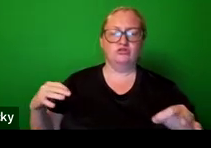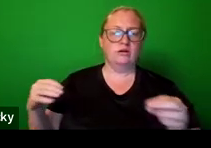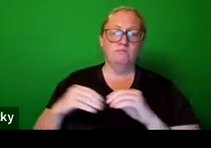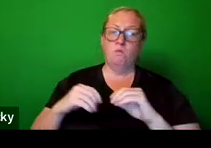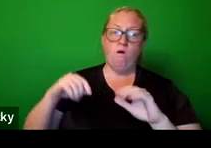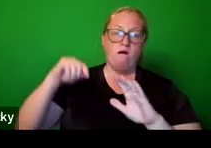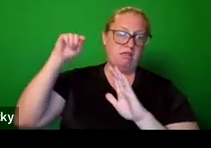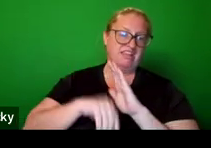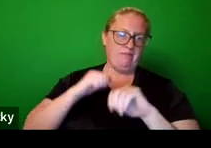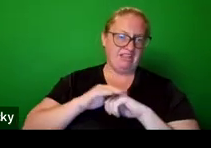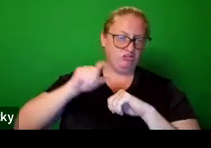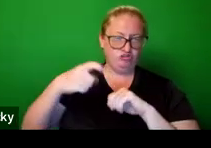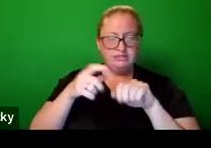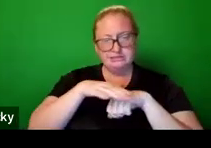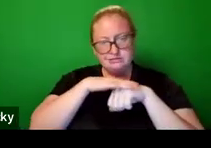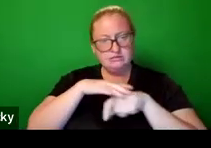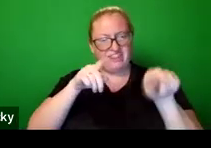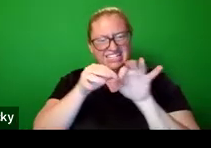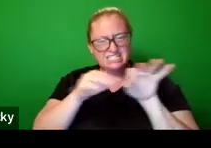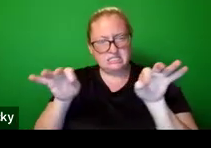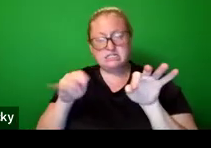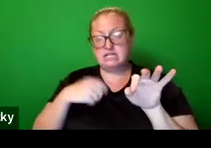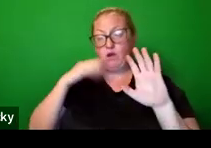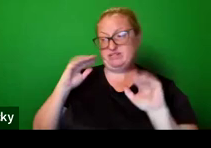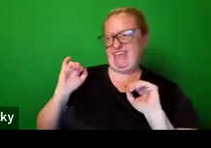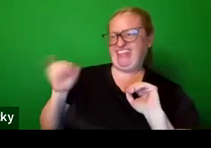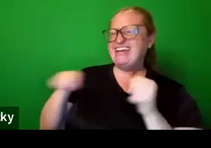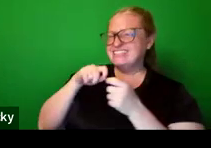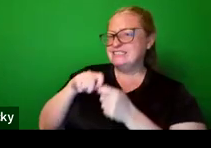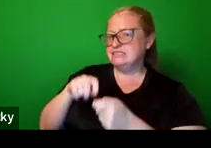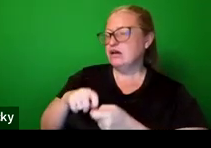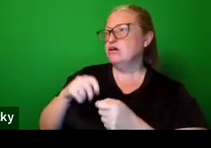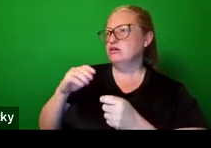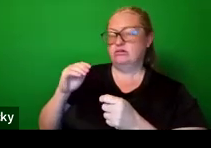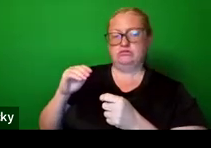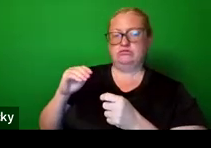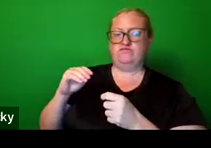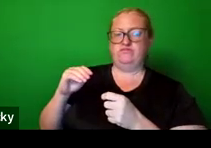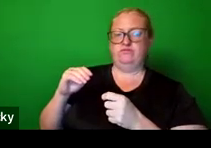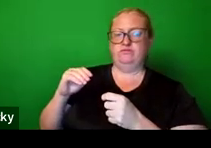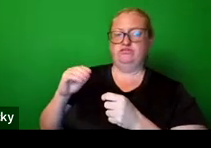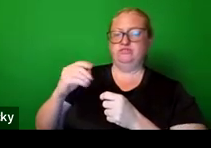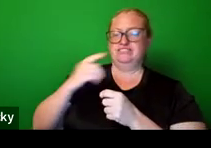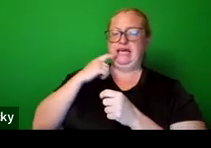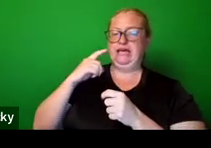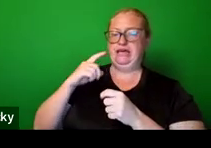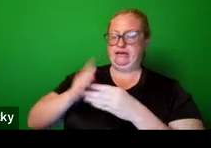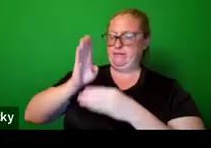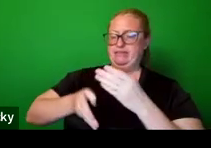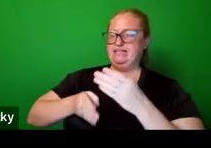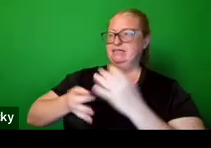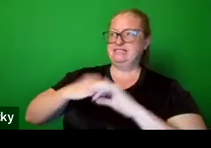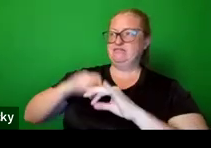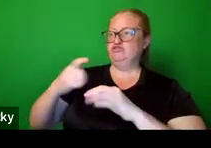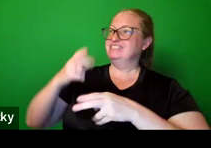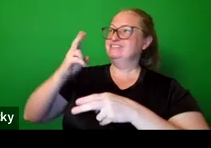that. And I would expect that level of detail in order to see, to be marked complete rather than just naming a portfolio. So